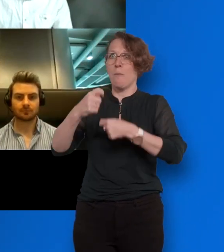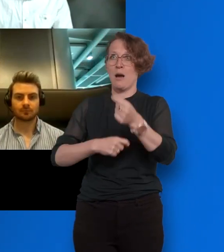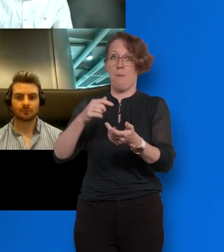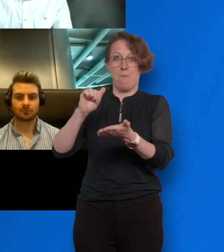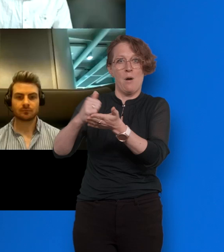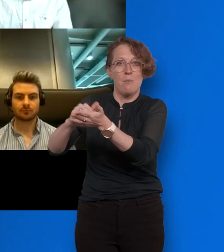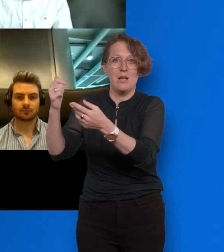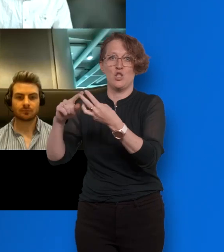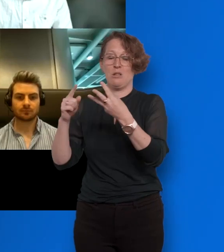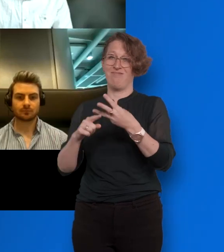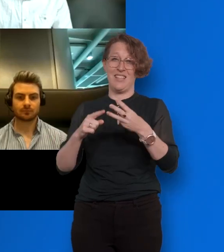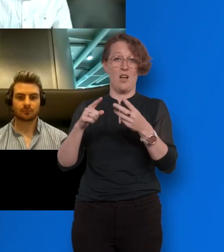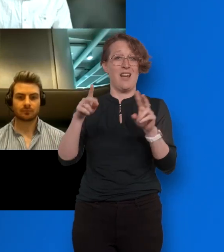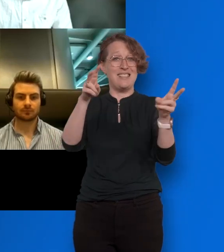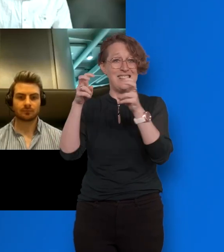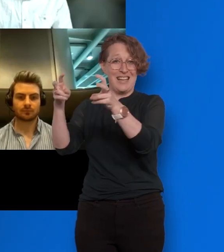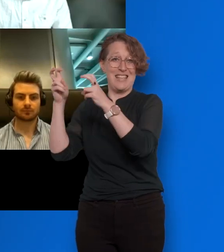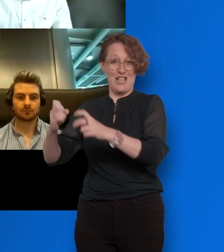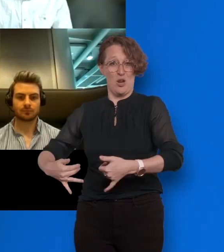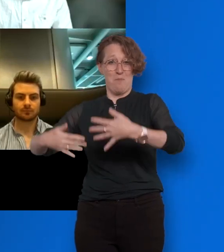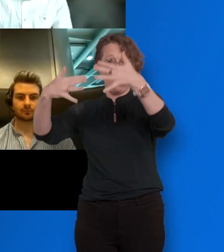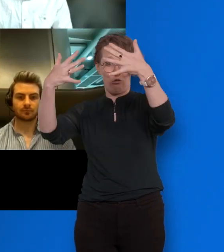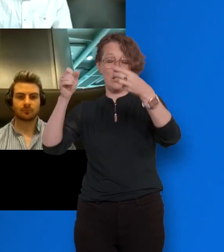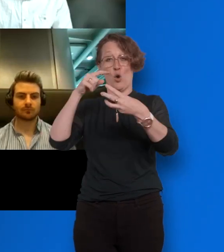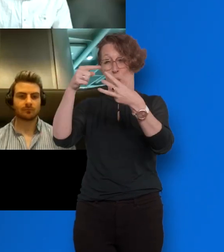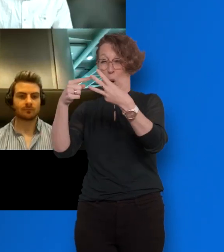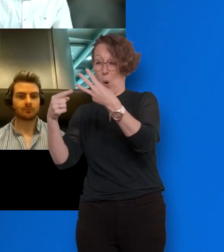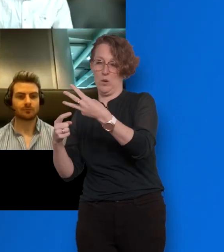and citation metrics. So the more that we can move away from those